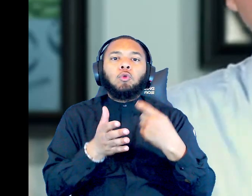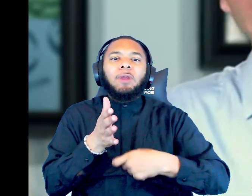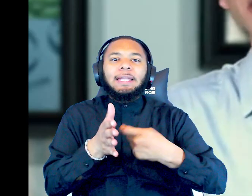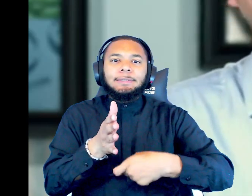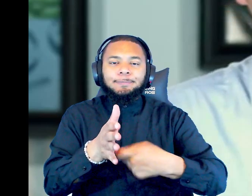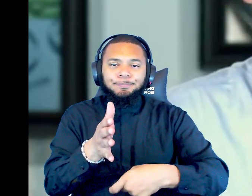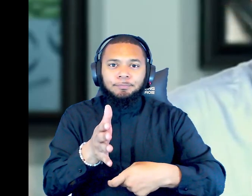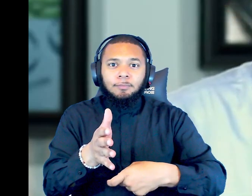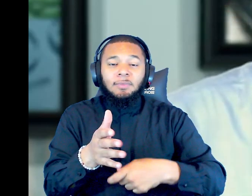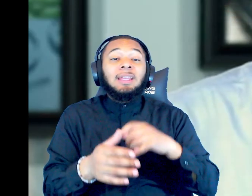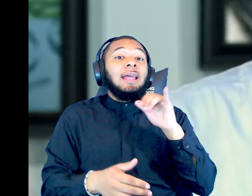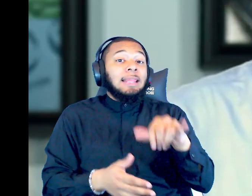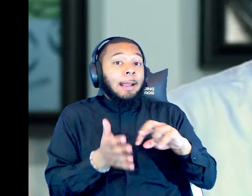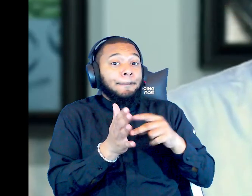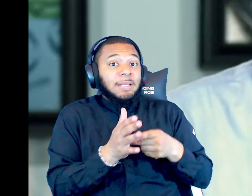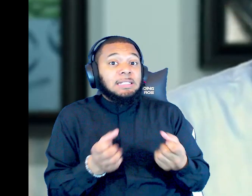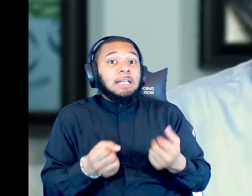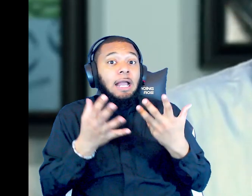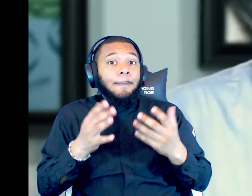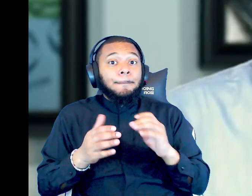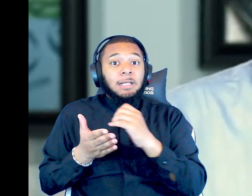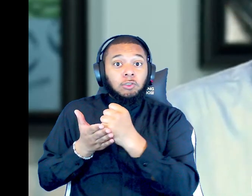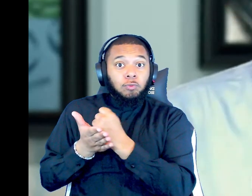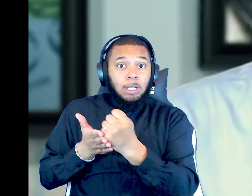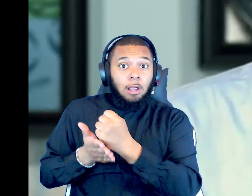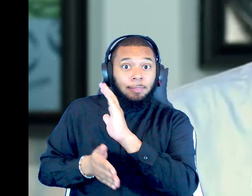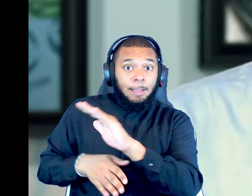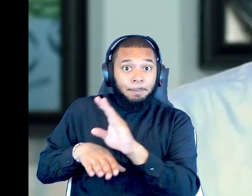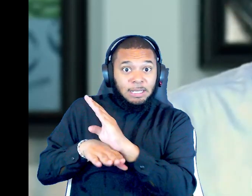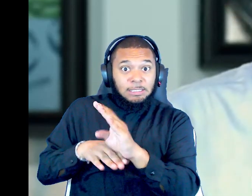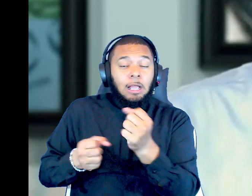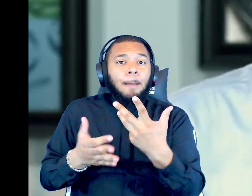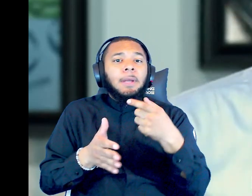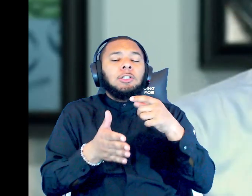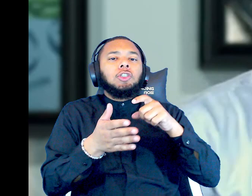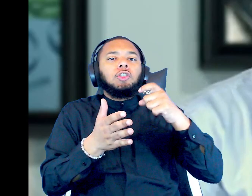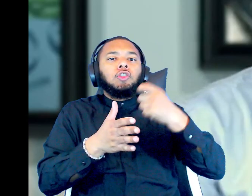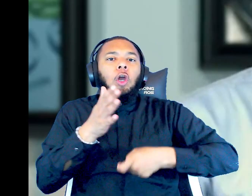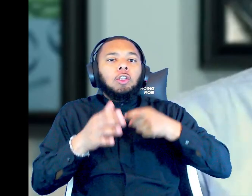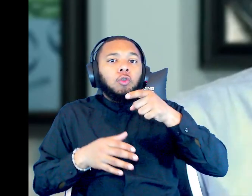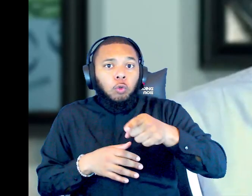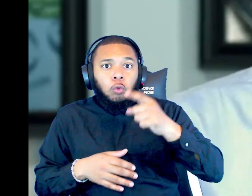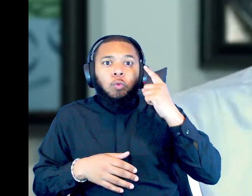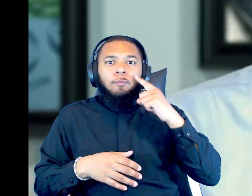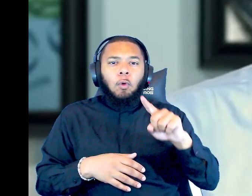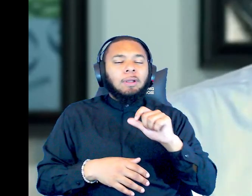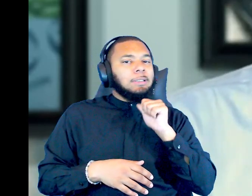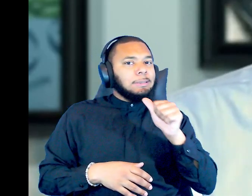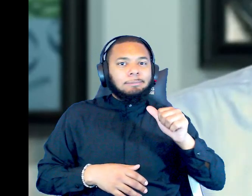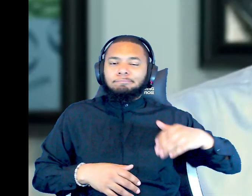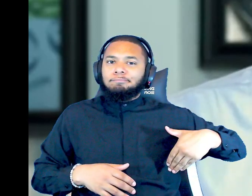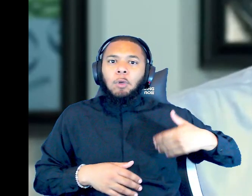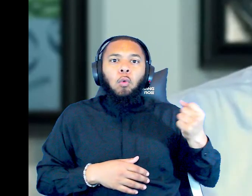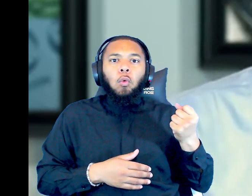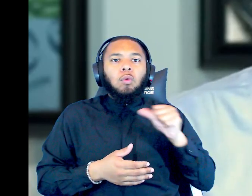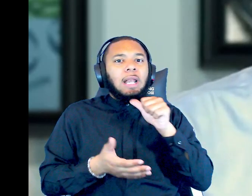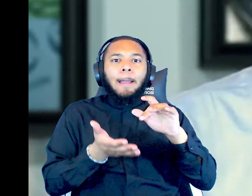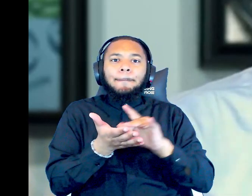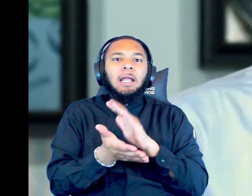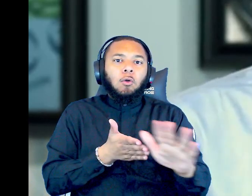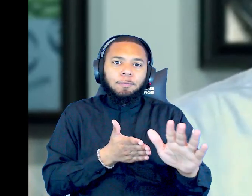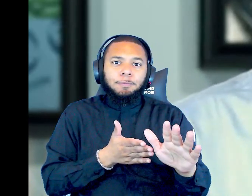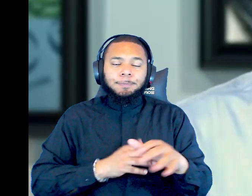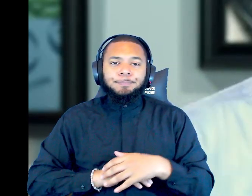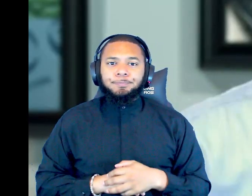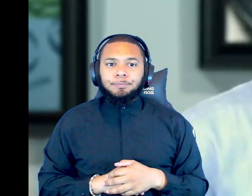to look into an APR and then see what its finance charge is on some debt that you might have from a statement.